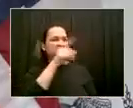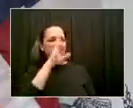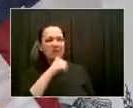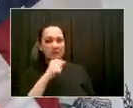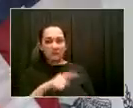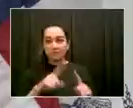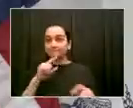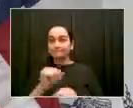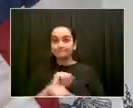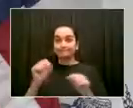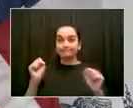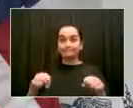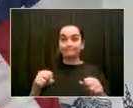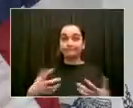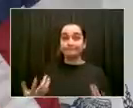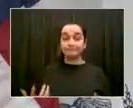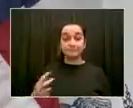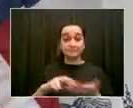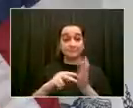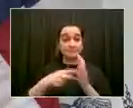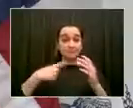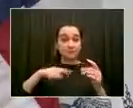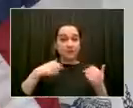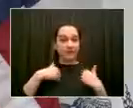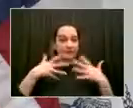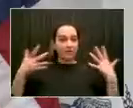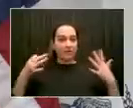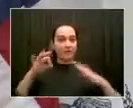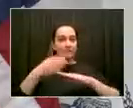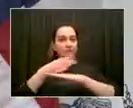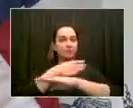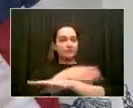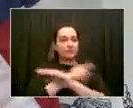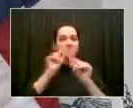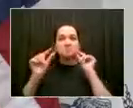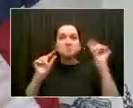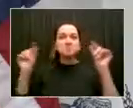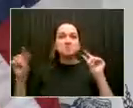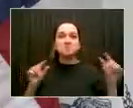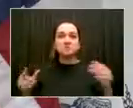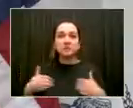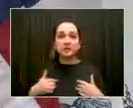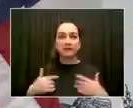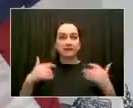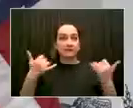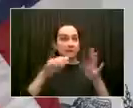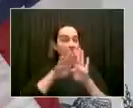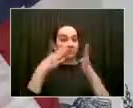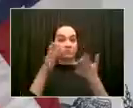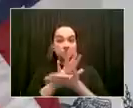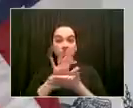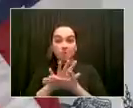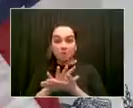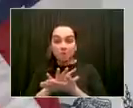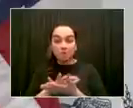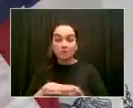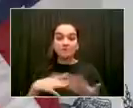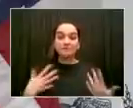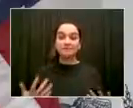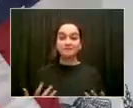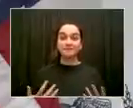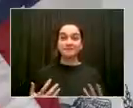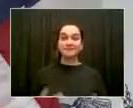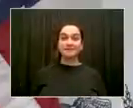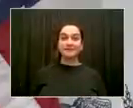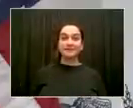country, bringing back the public schools when people said it couldn't be done, took a lot of work. But I submit to you that the leadership